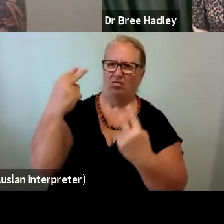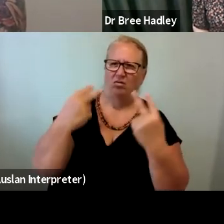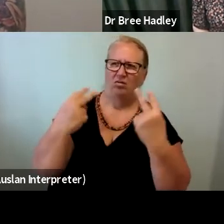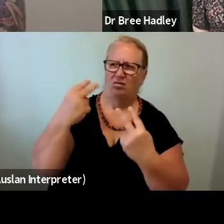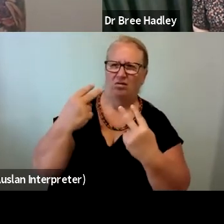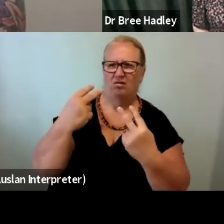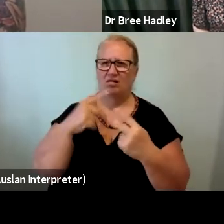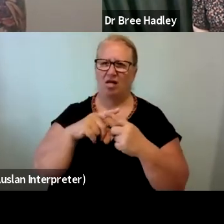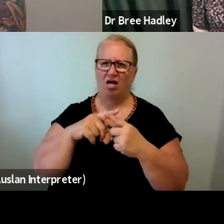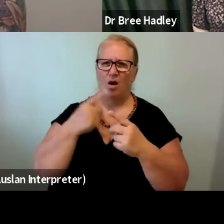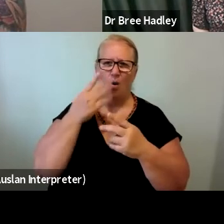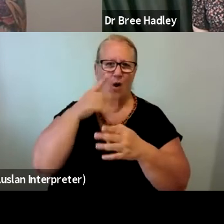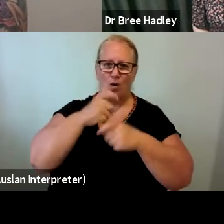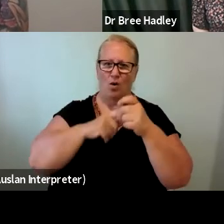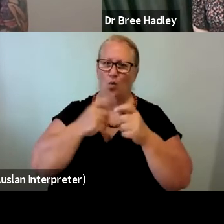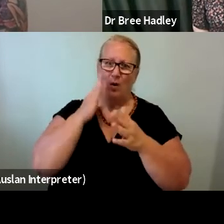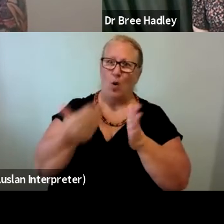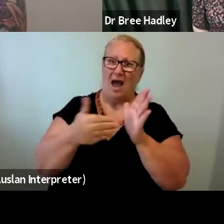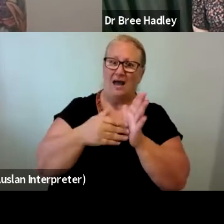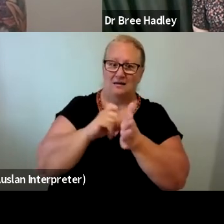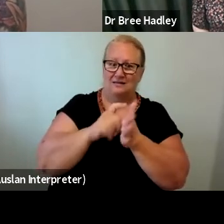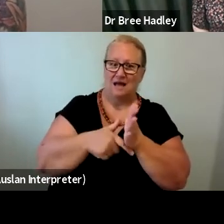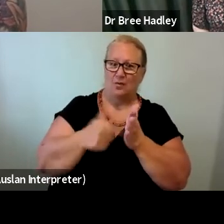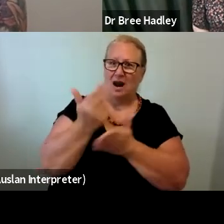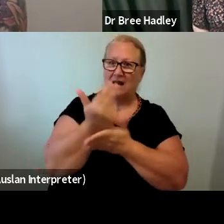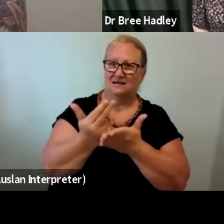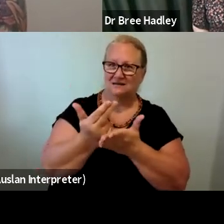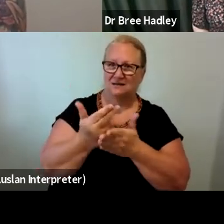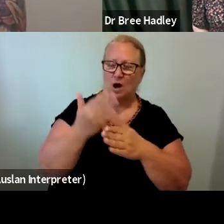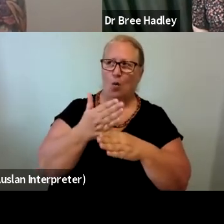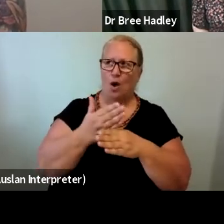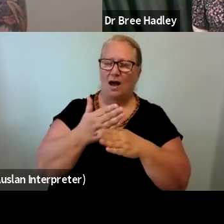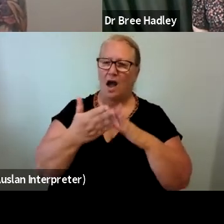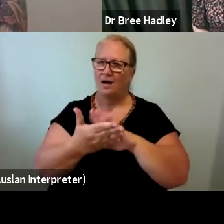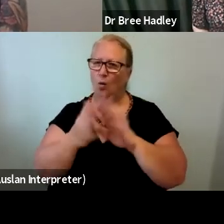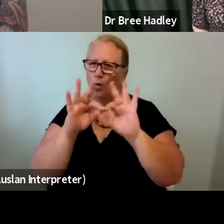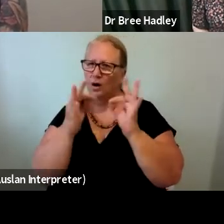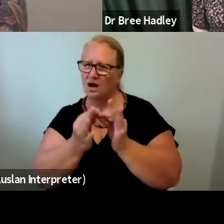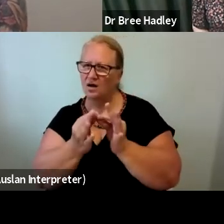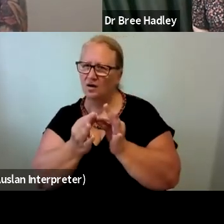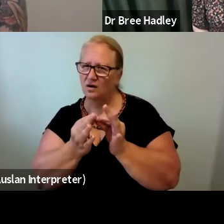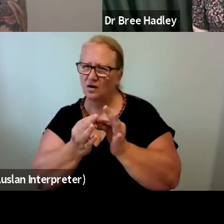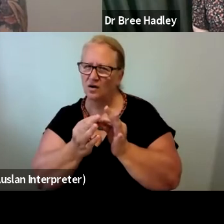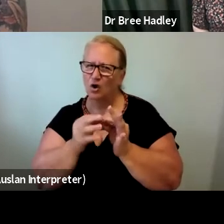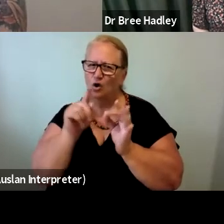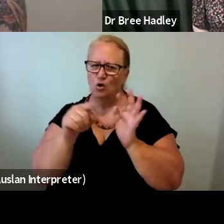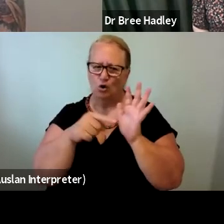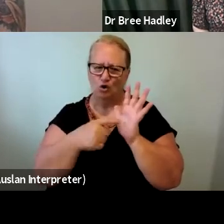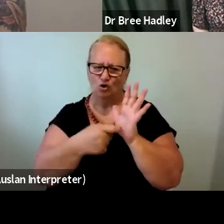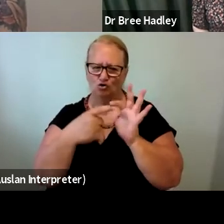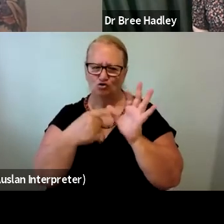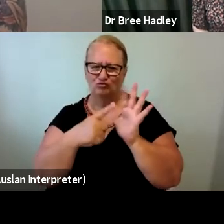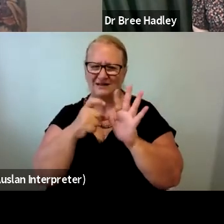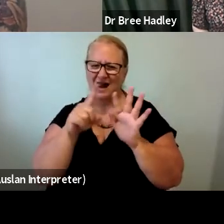when you're a disabled artist working with an organization, you are treated like a